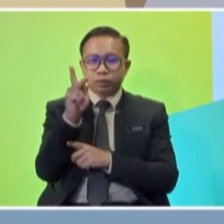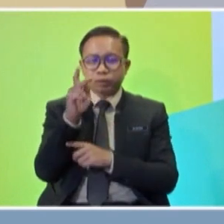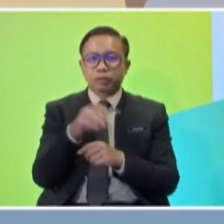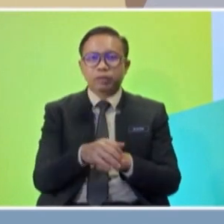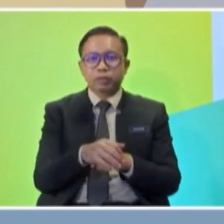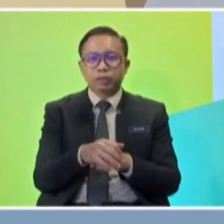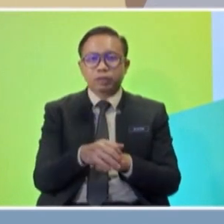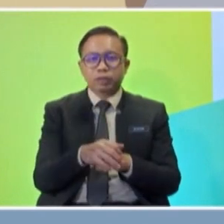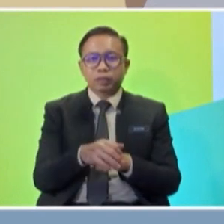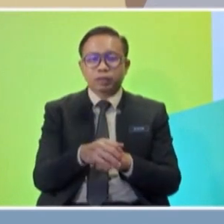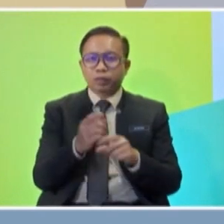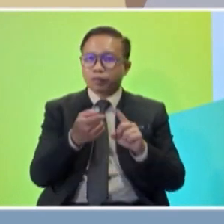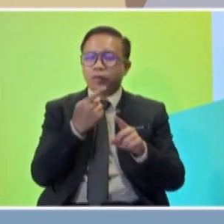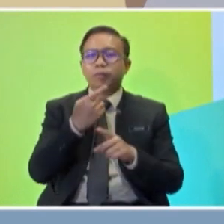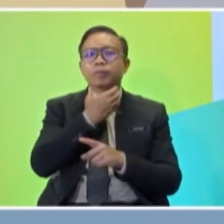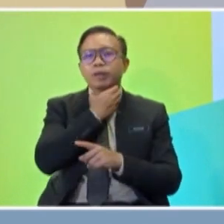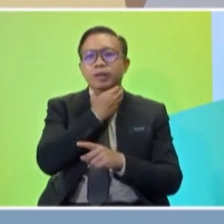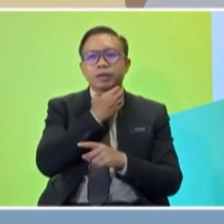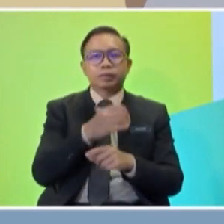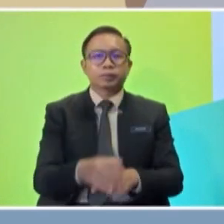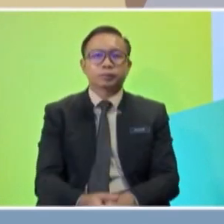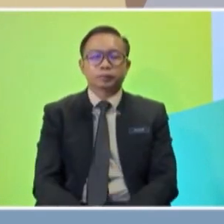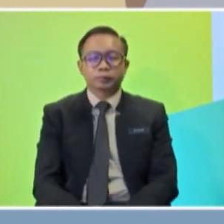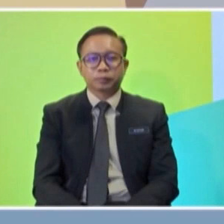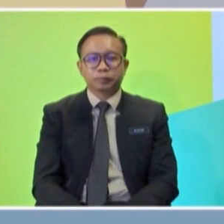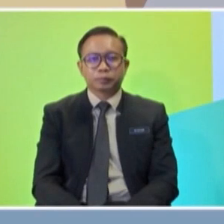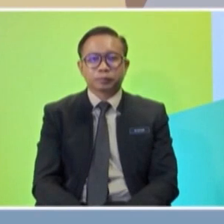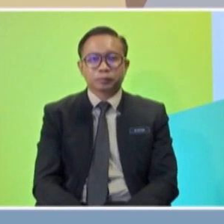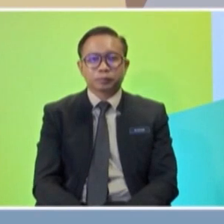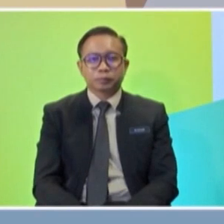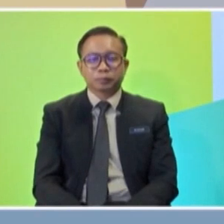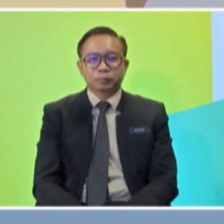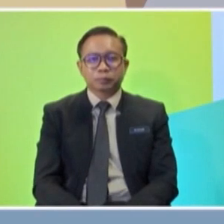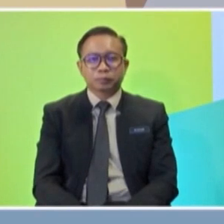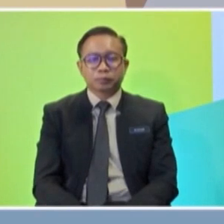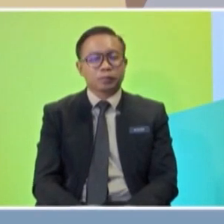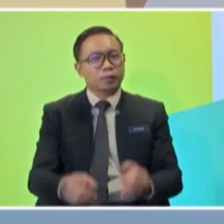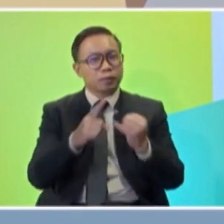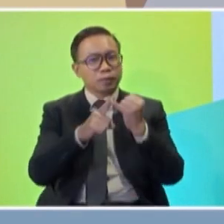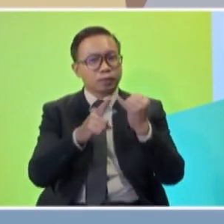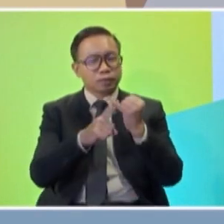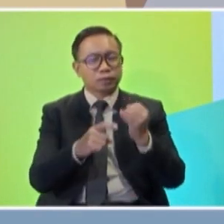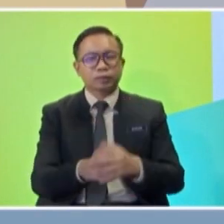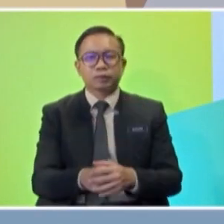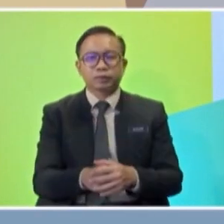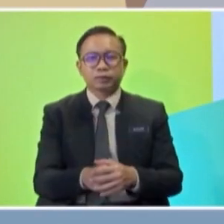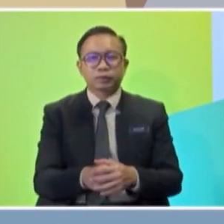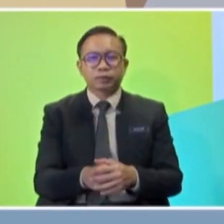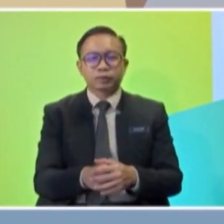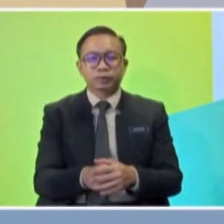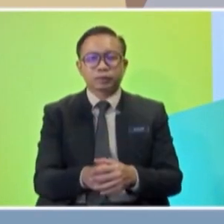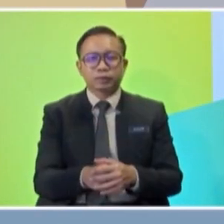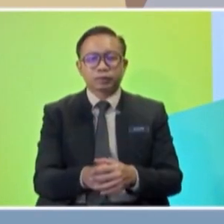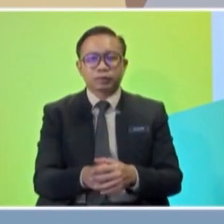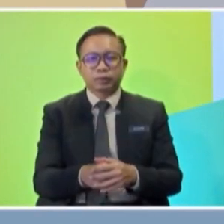Aziz Teluk Intan Perak. Hi Nurul. Hi Nurul. The last but not least, we have John Matthew